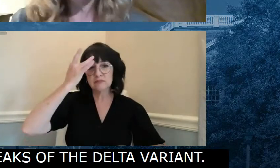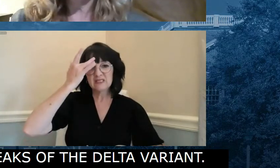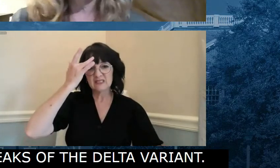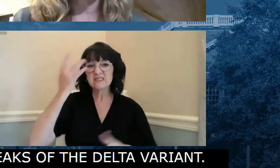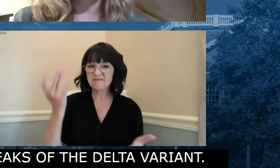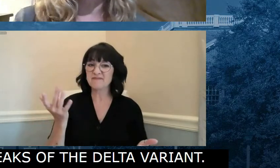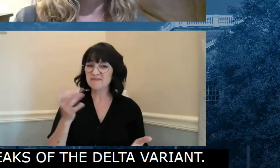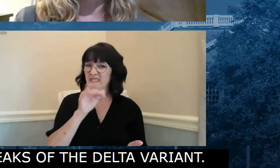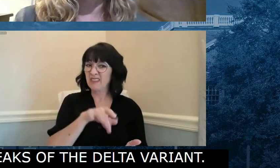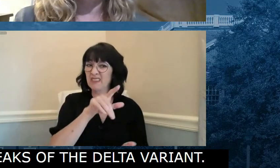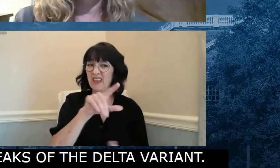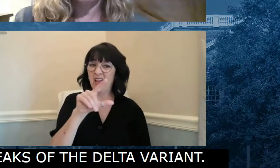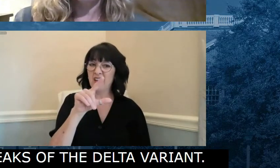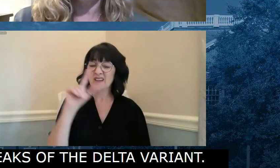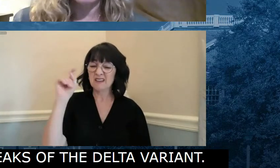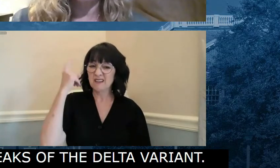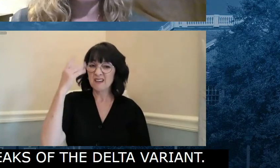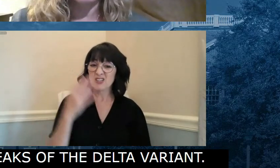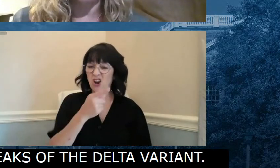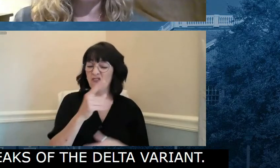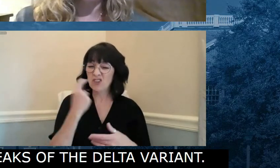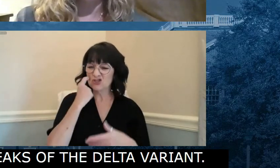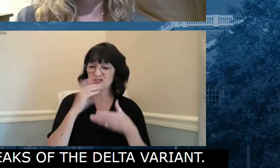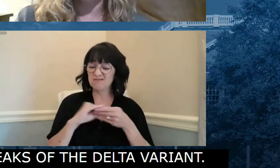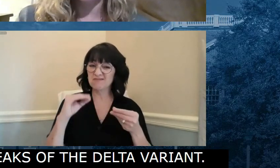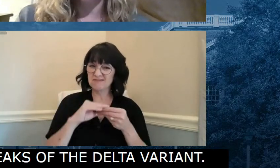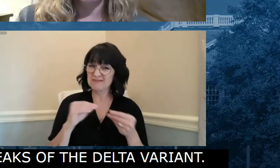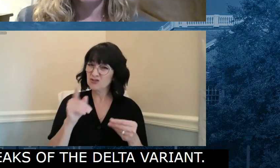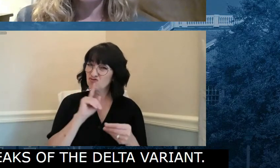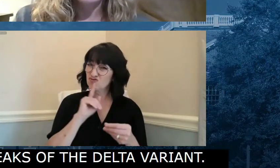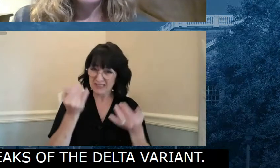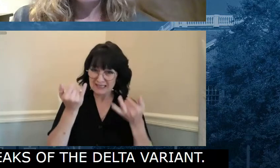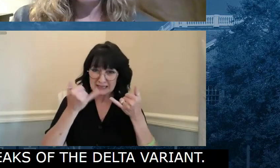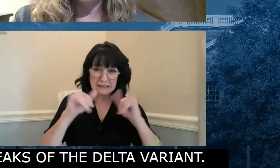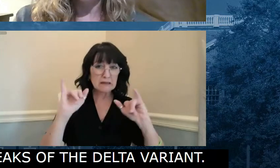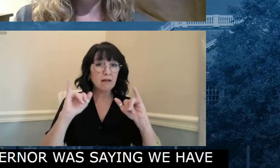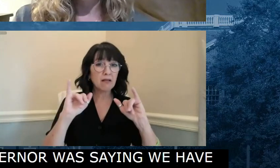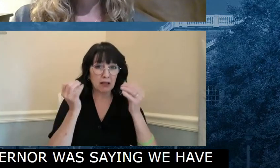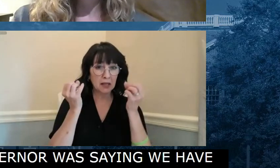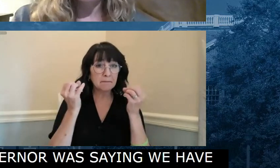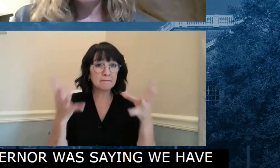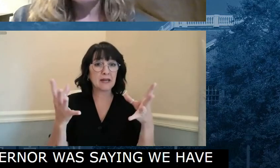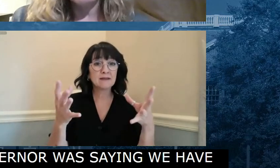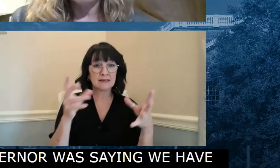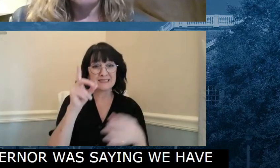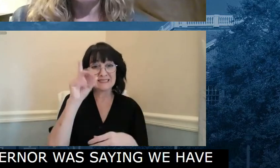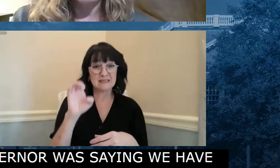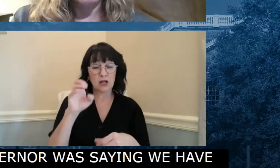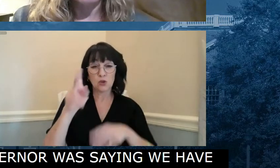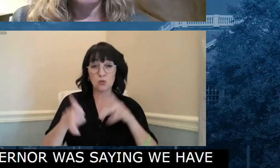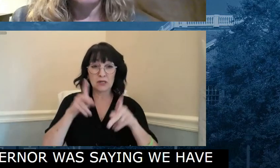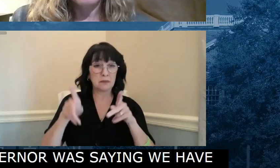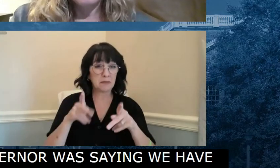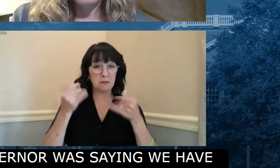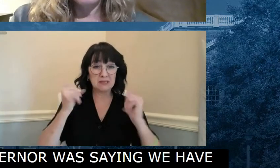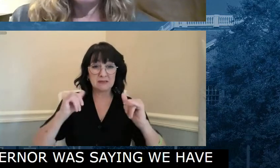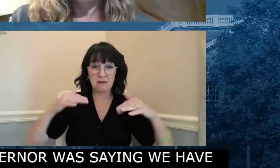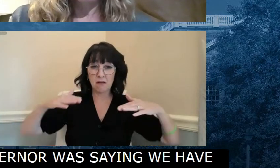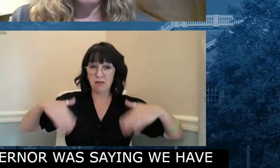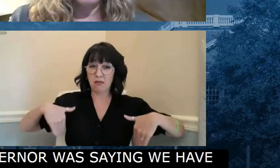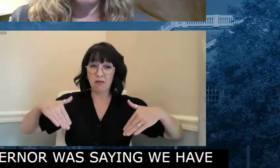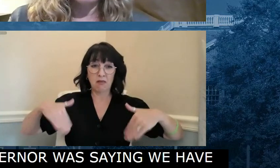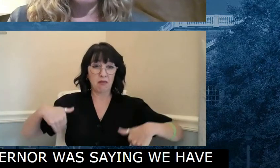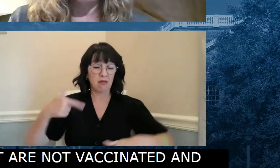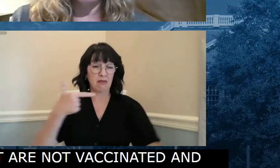awful lot of Delawareans who are not vaccinated, and that's especially among our young adult population